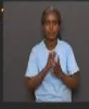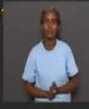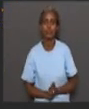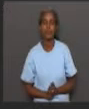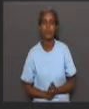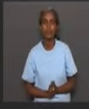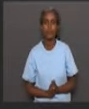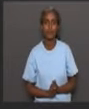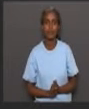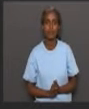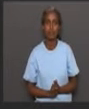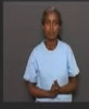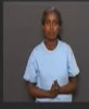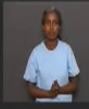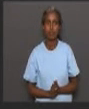Time's up.